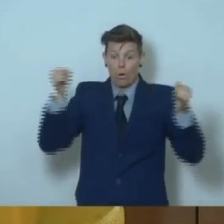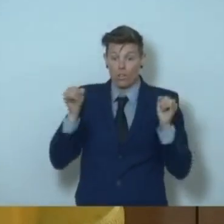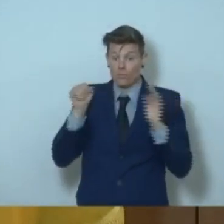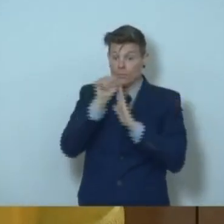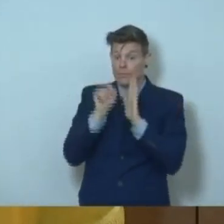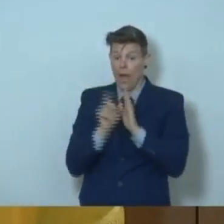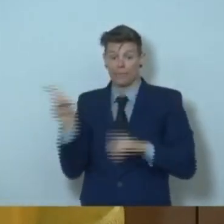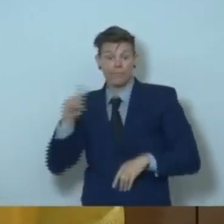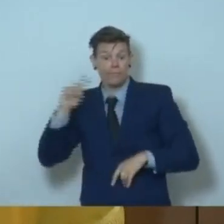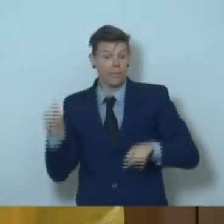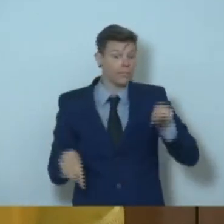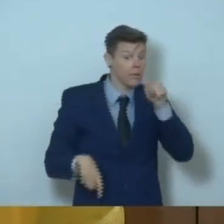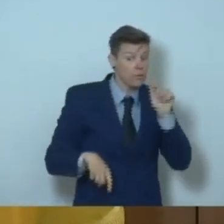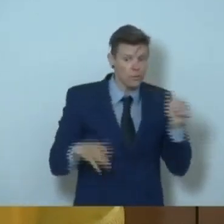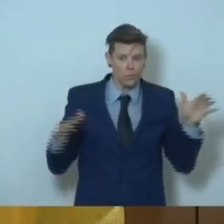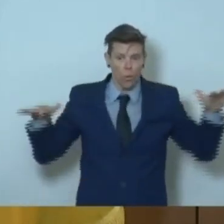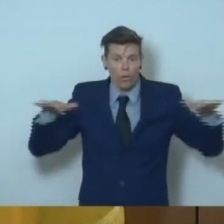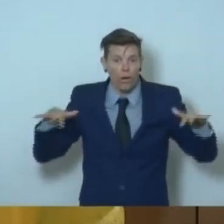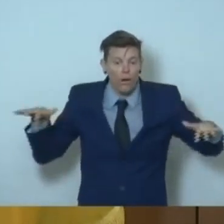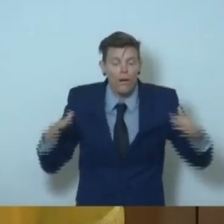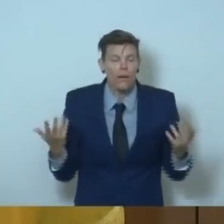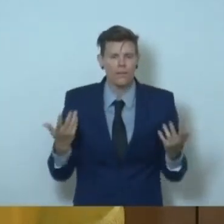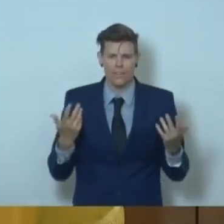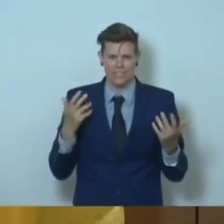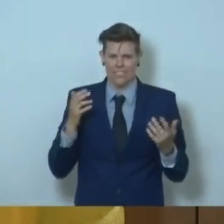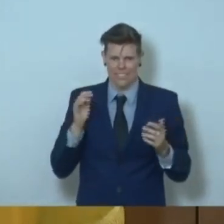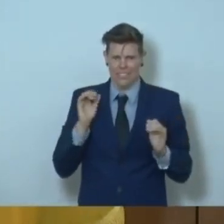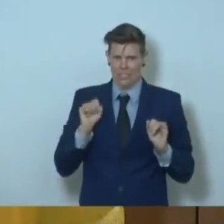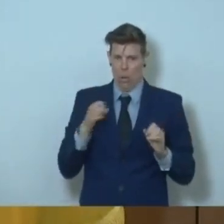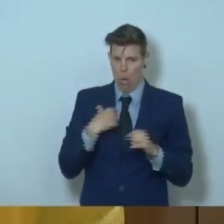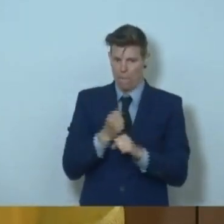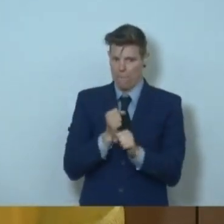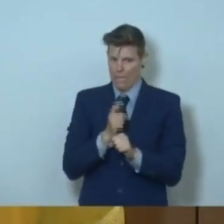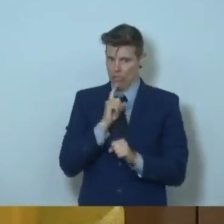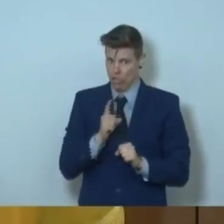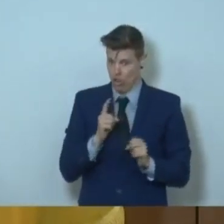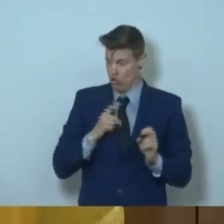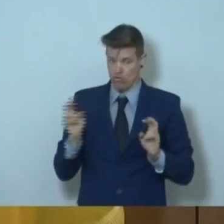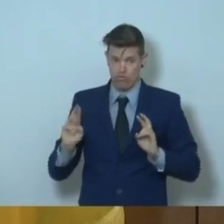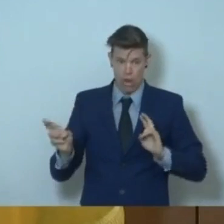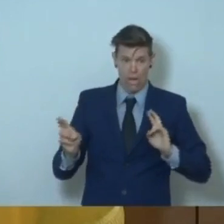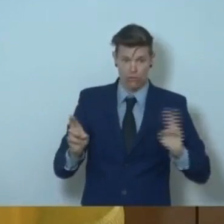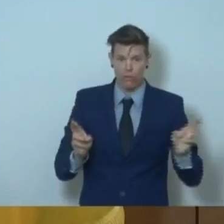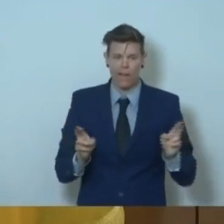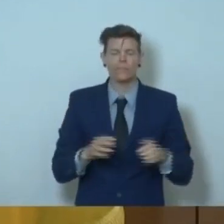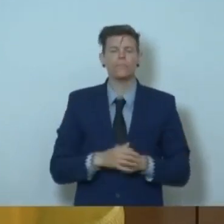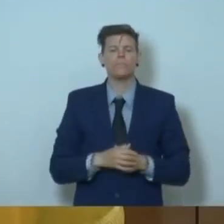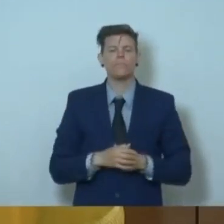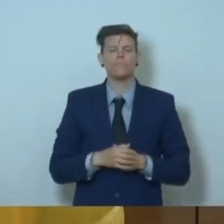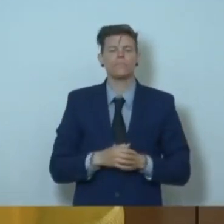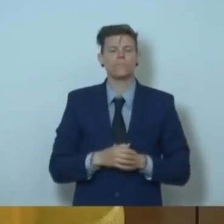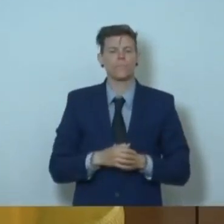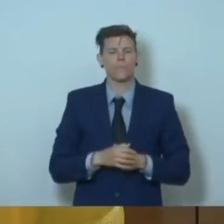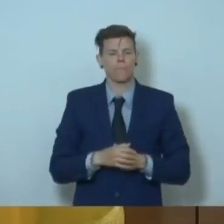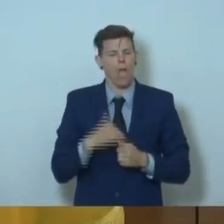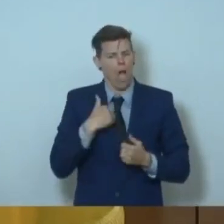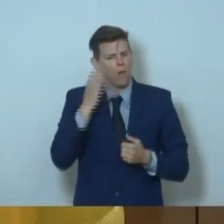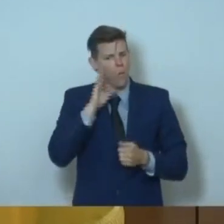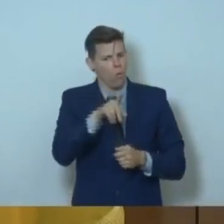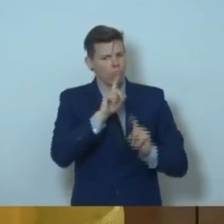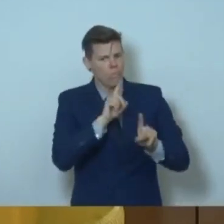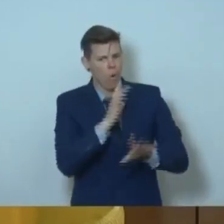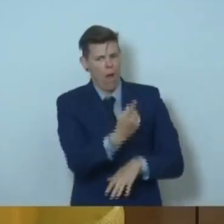so I'll make sure that our two partners are getting ready. So I get asked this question a lot, and I really appreciate it because it feels